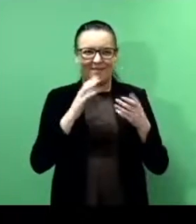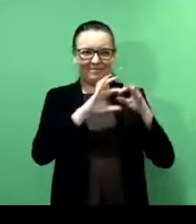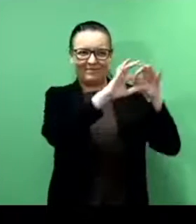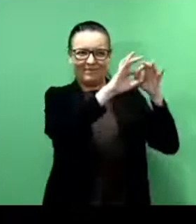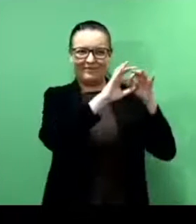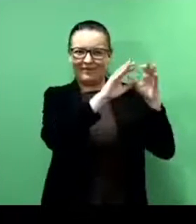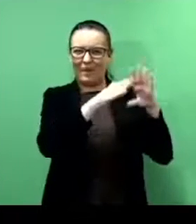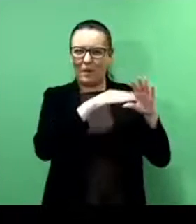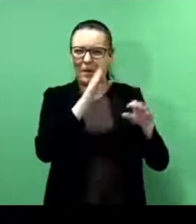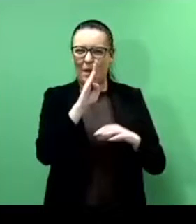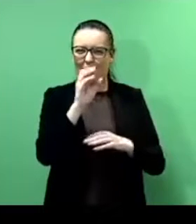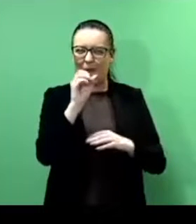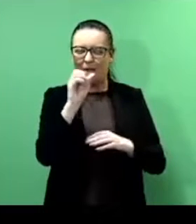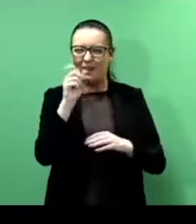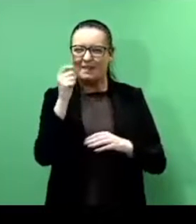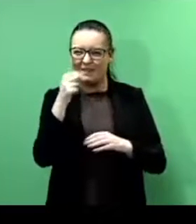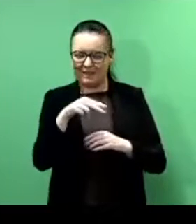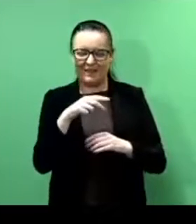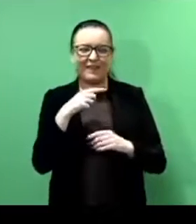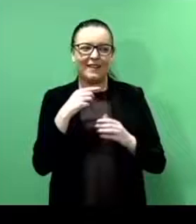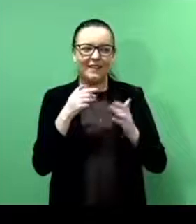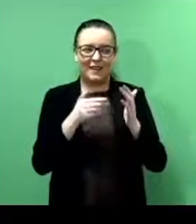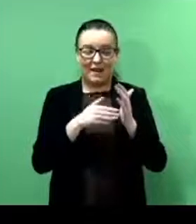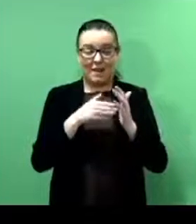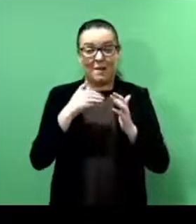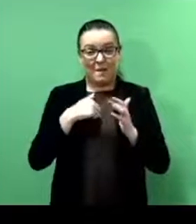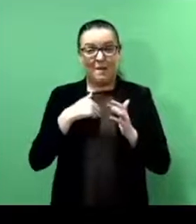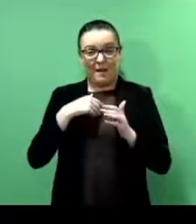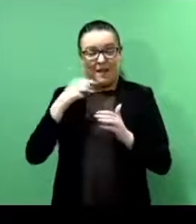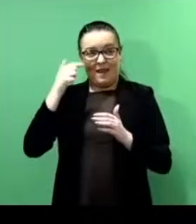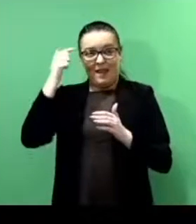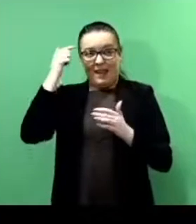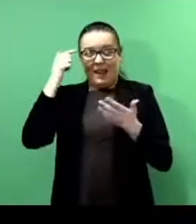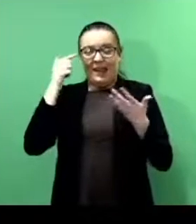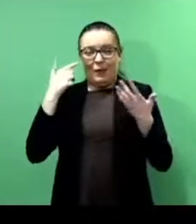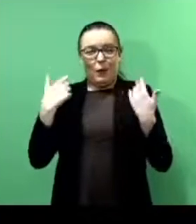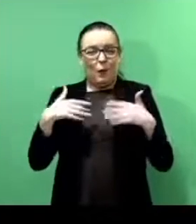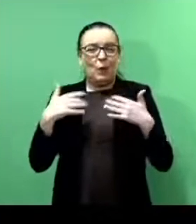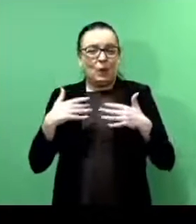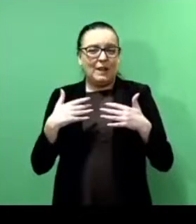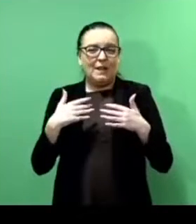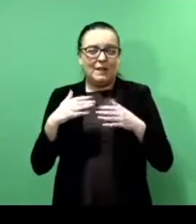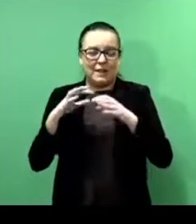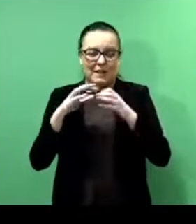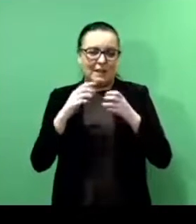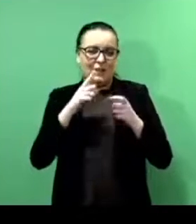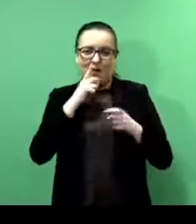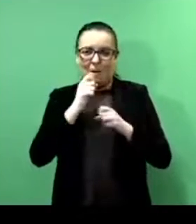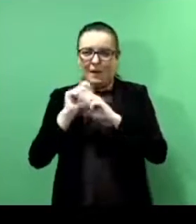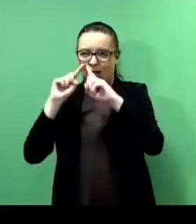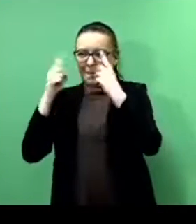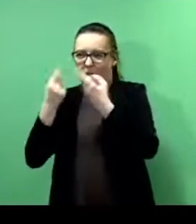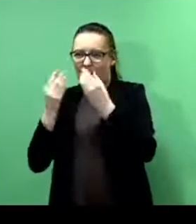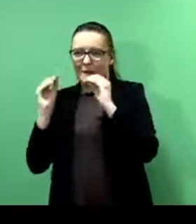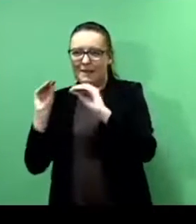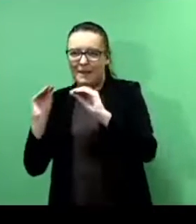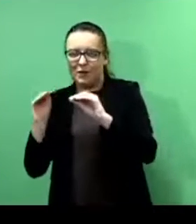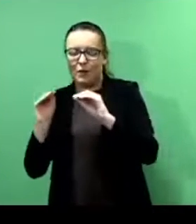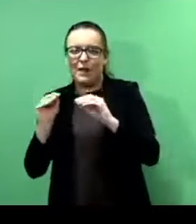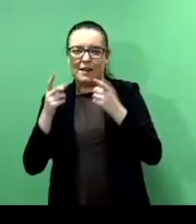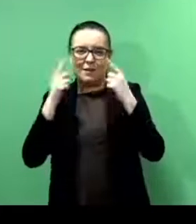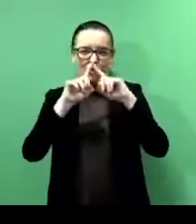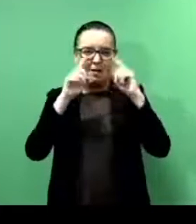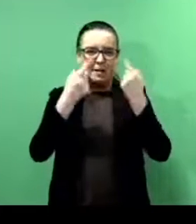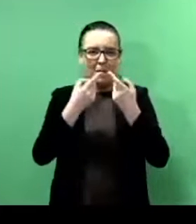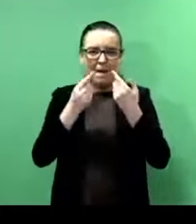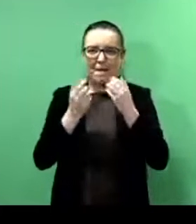a lie. When I started this job, my head did hurt from all the different partners, because we were talking about the Department of Education, we were talking about the Department of Children